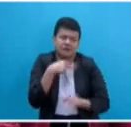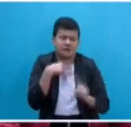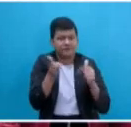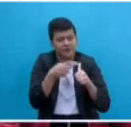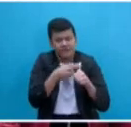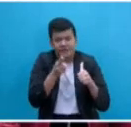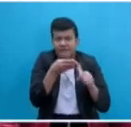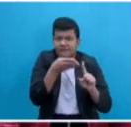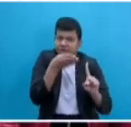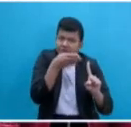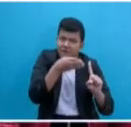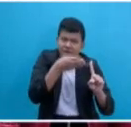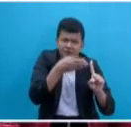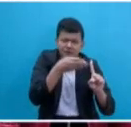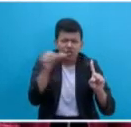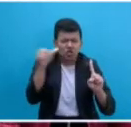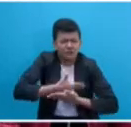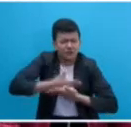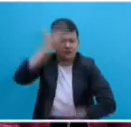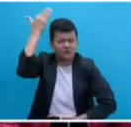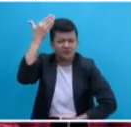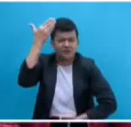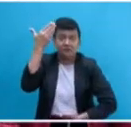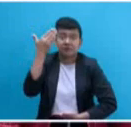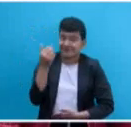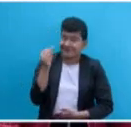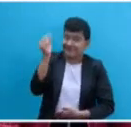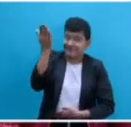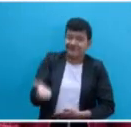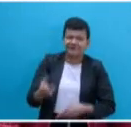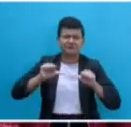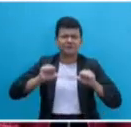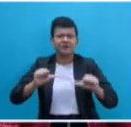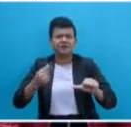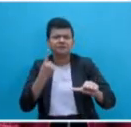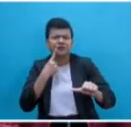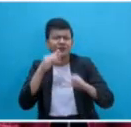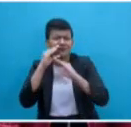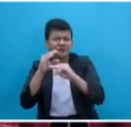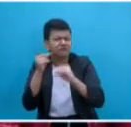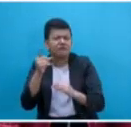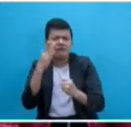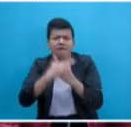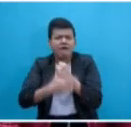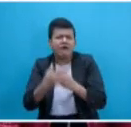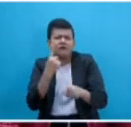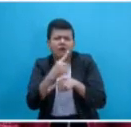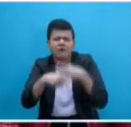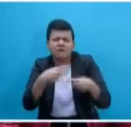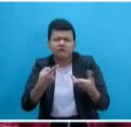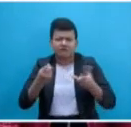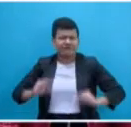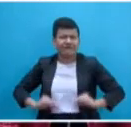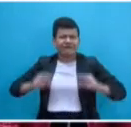Mr. Speaker, the address had nothing to inspire confidence in the minds of investors in Fiji, who have watched their investment